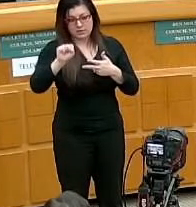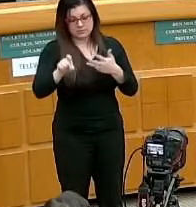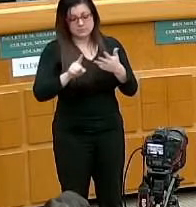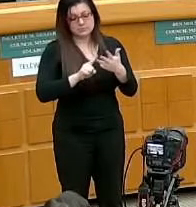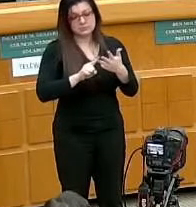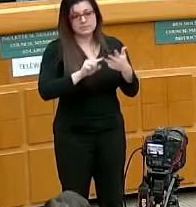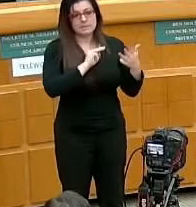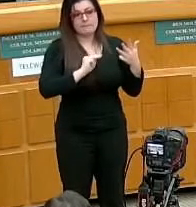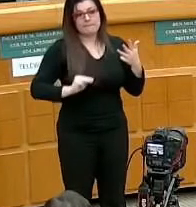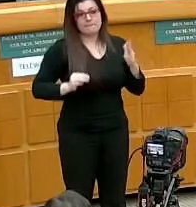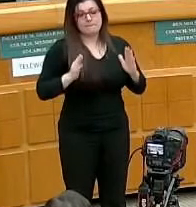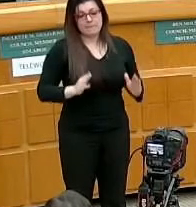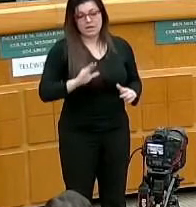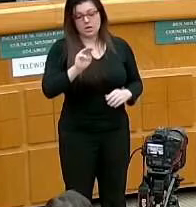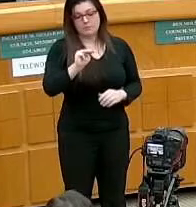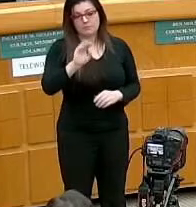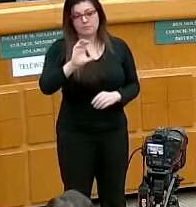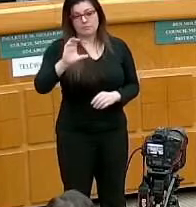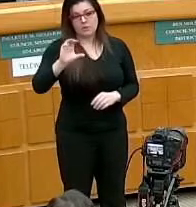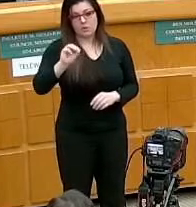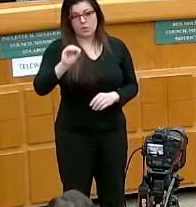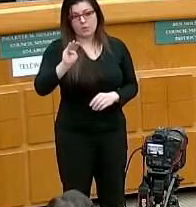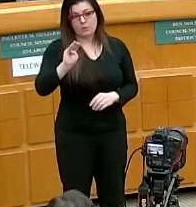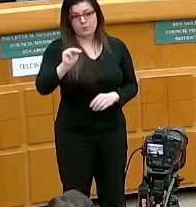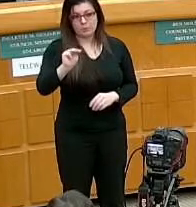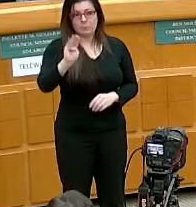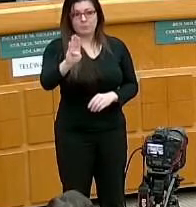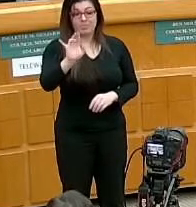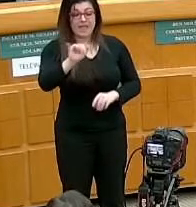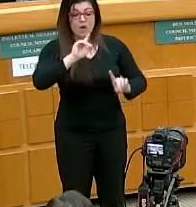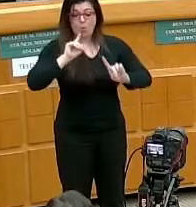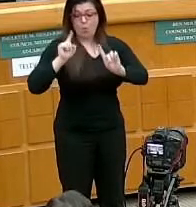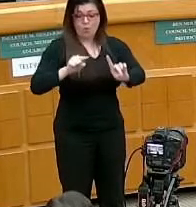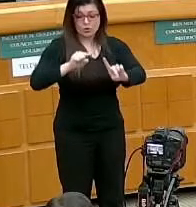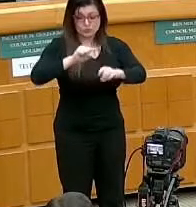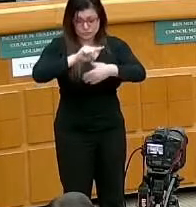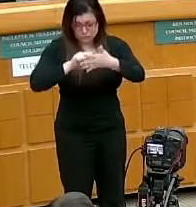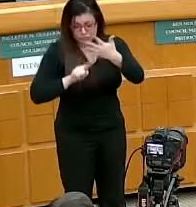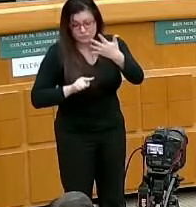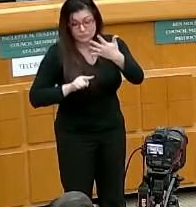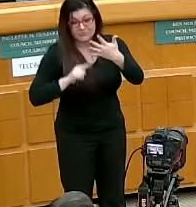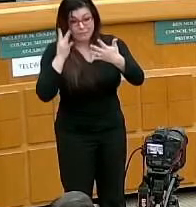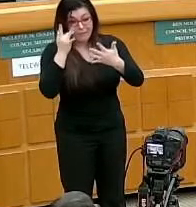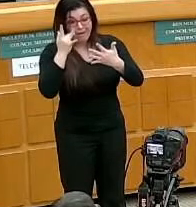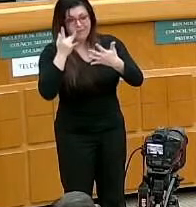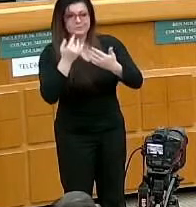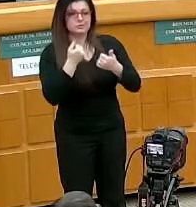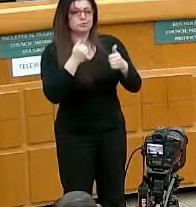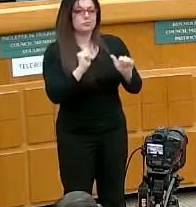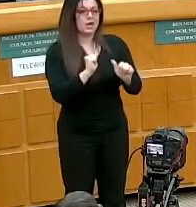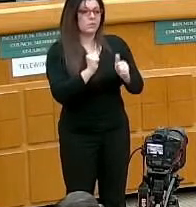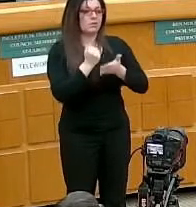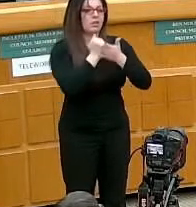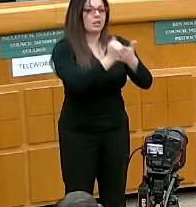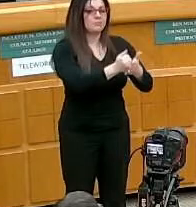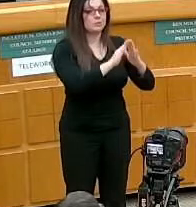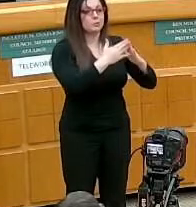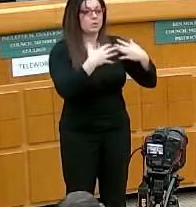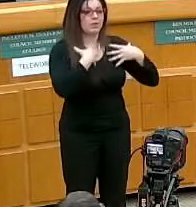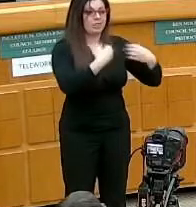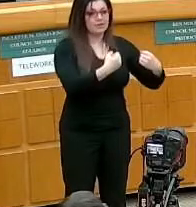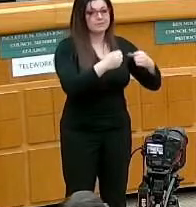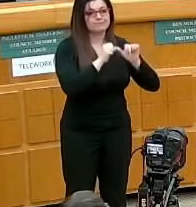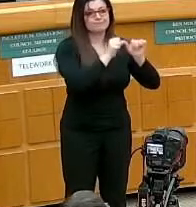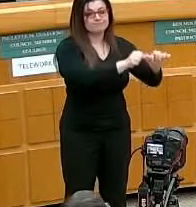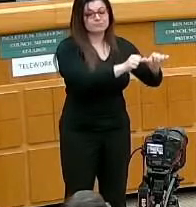really for our health, our community's health, and it's to save lives. So just say a great shout out to the community to say that